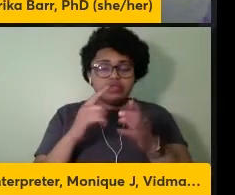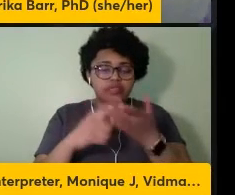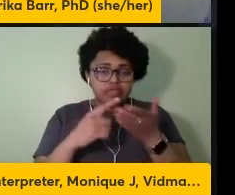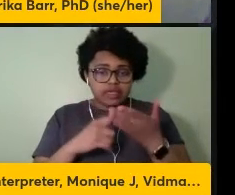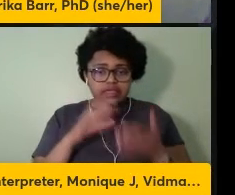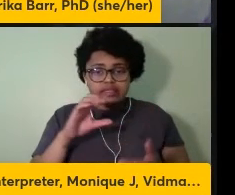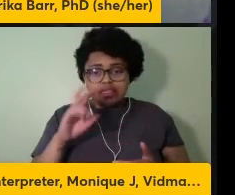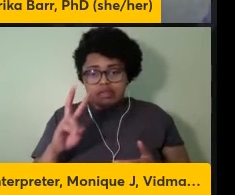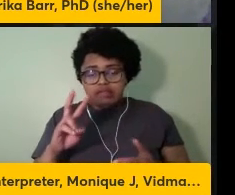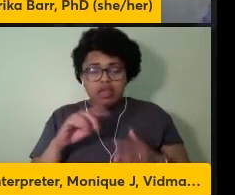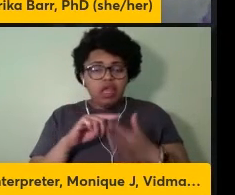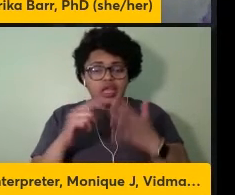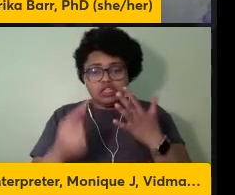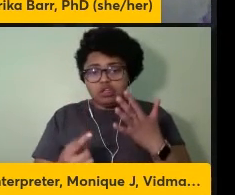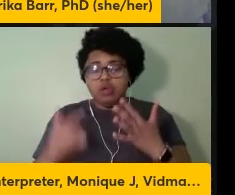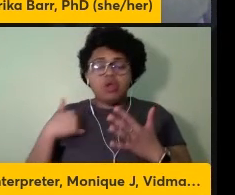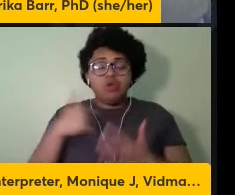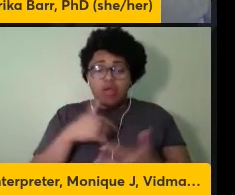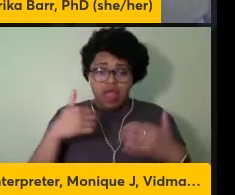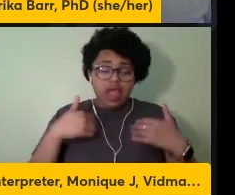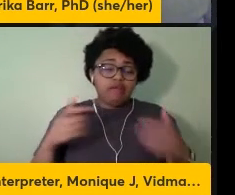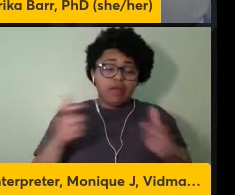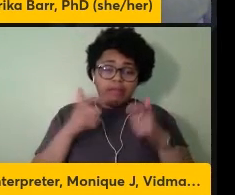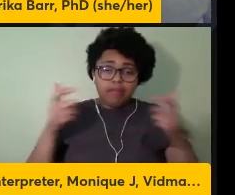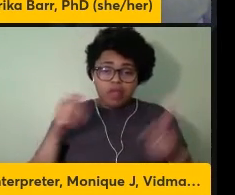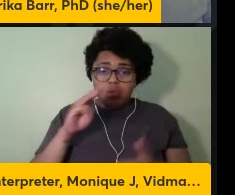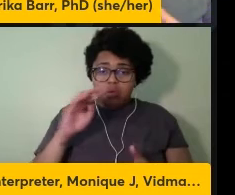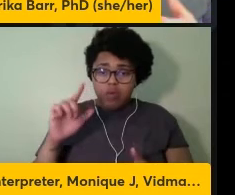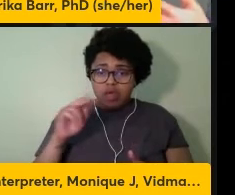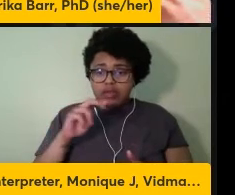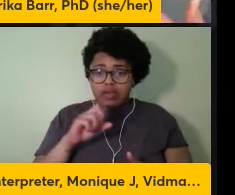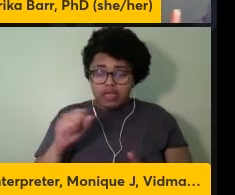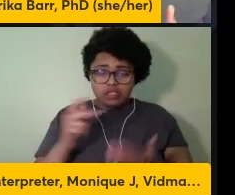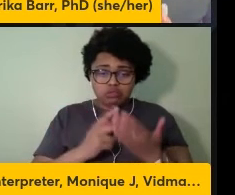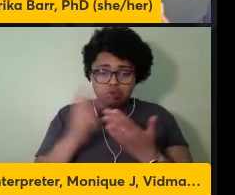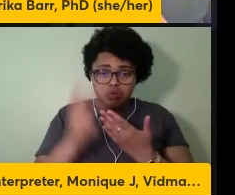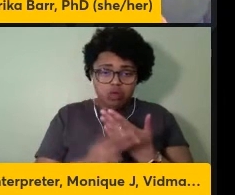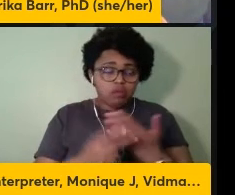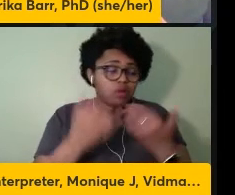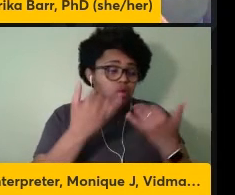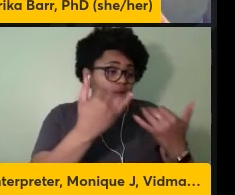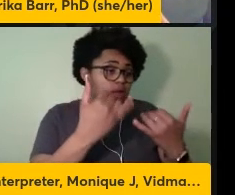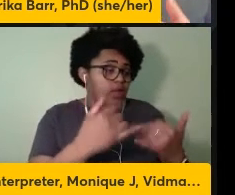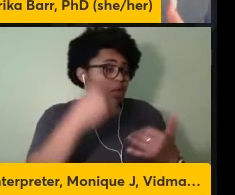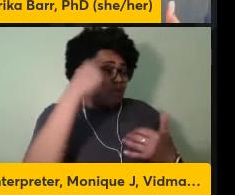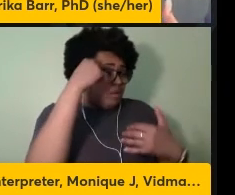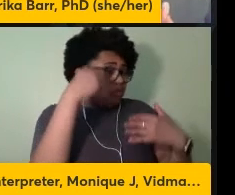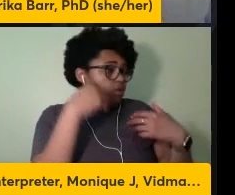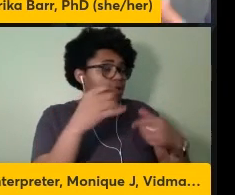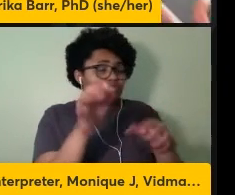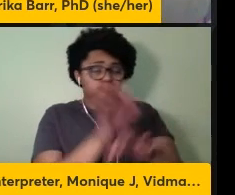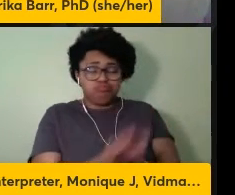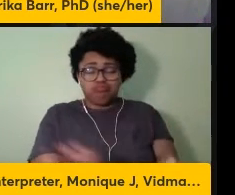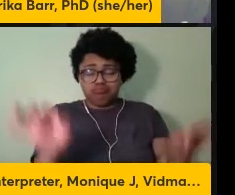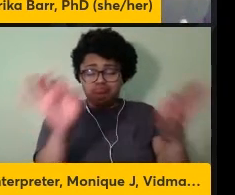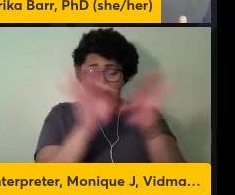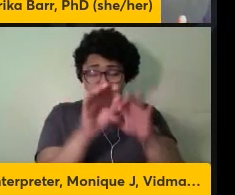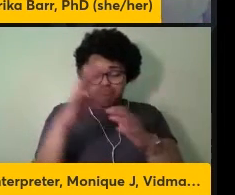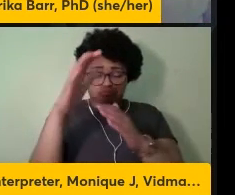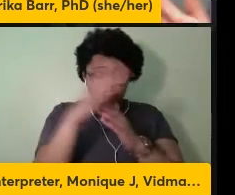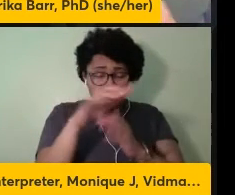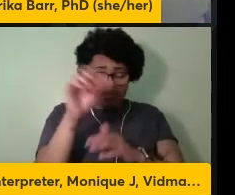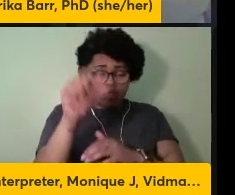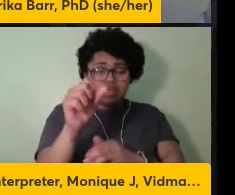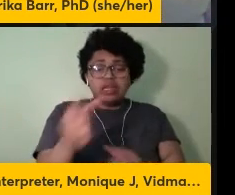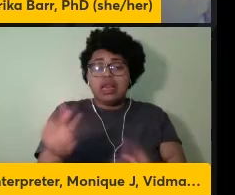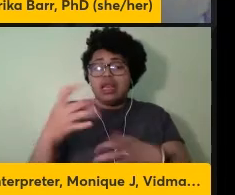We have a huge wellness program. This day and time, mental health is very important. And I think a lot of times as scientists,